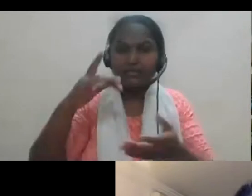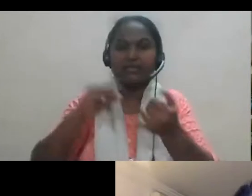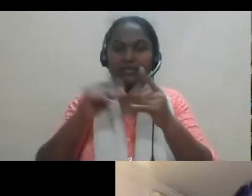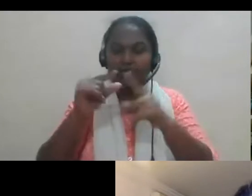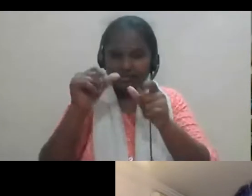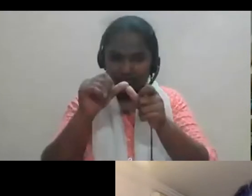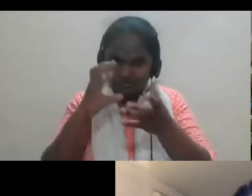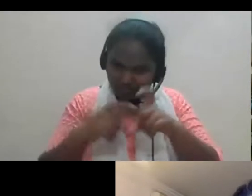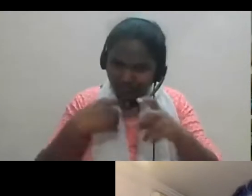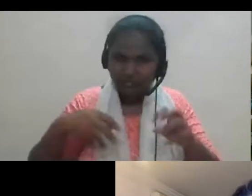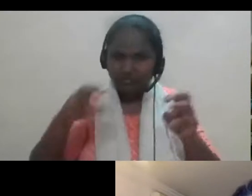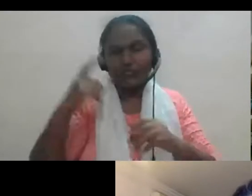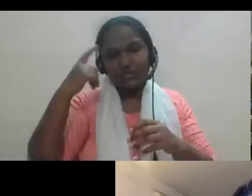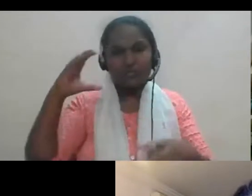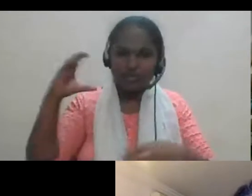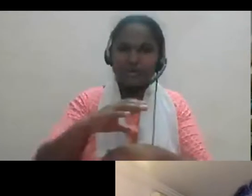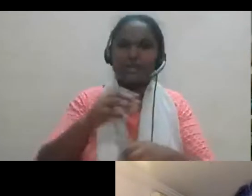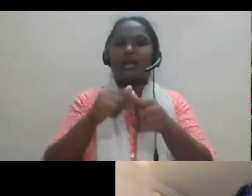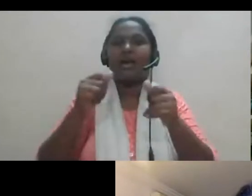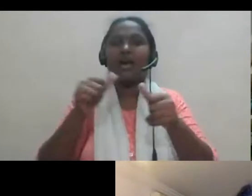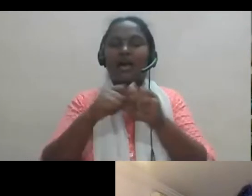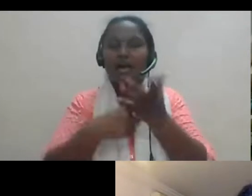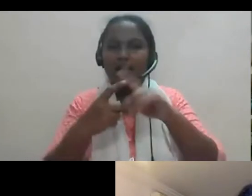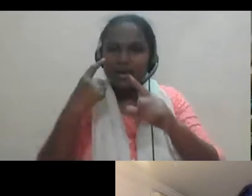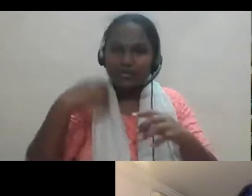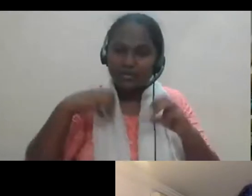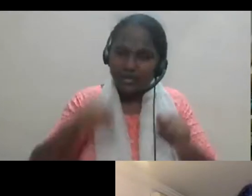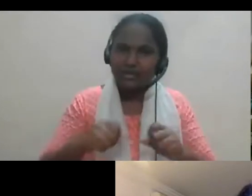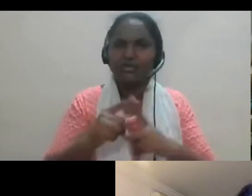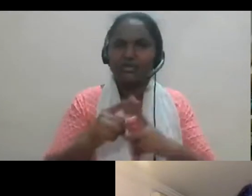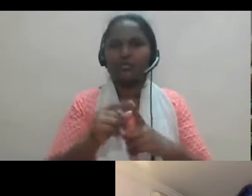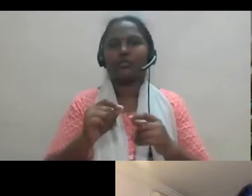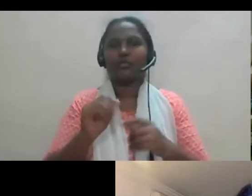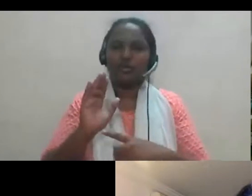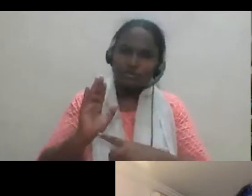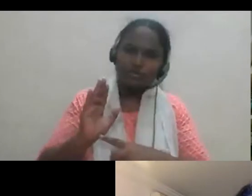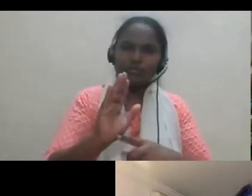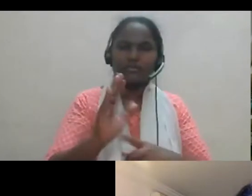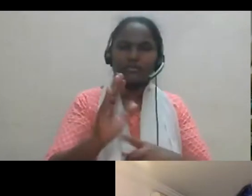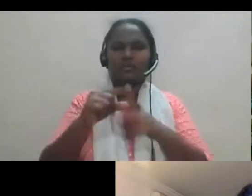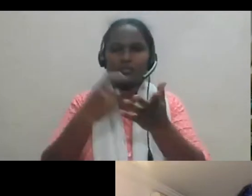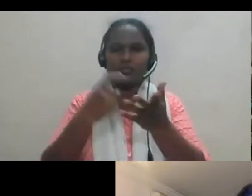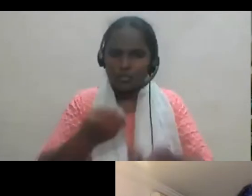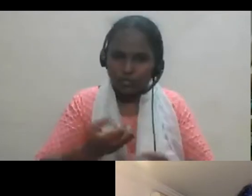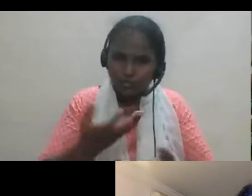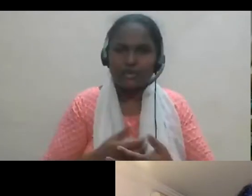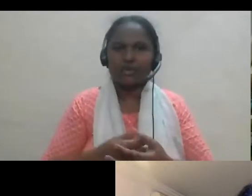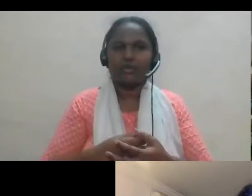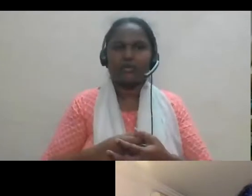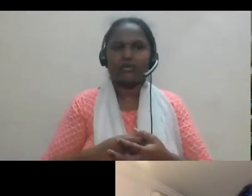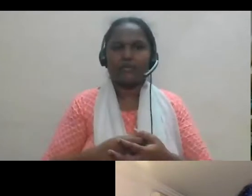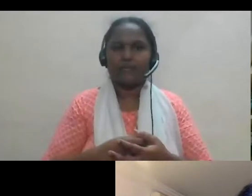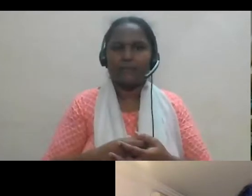we and thoughts and artworks that we are able to show and provide